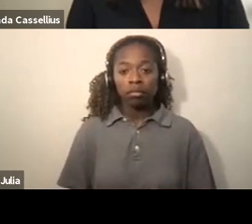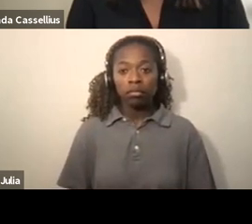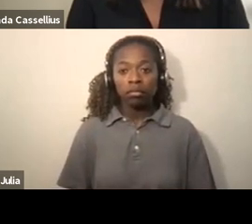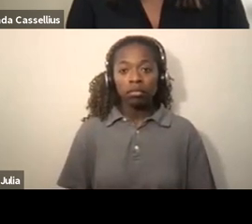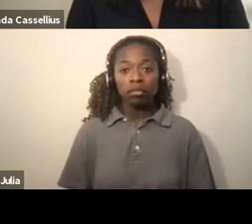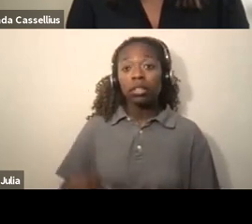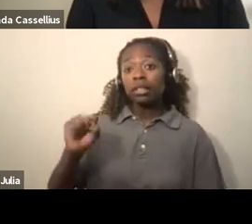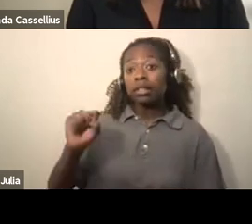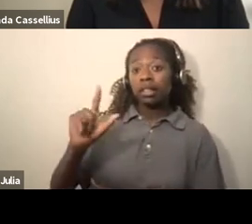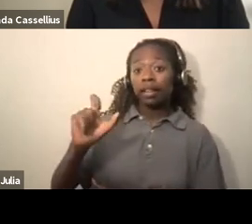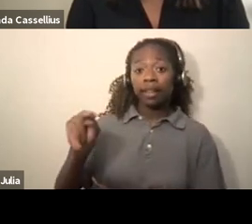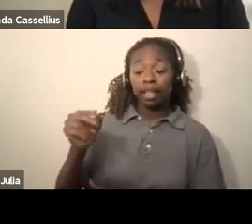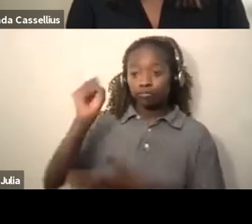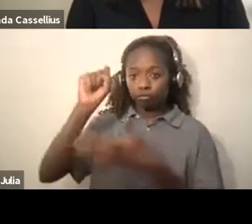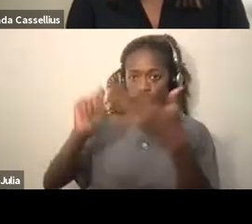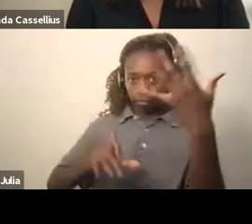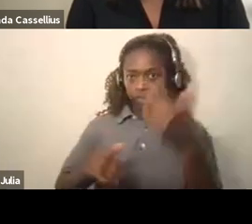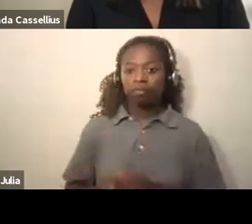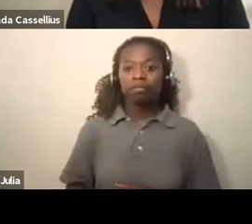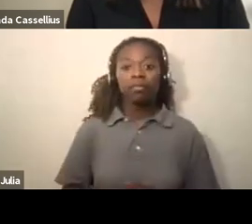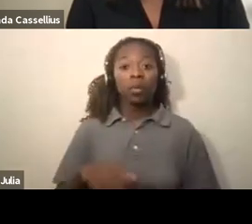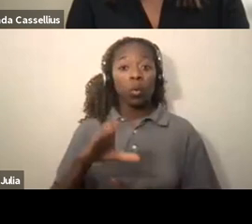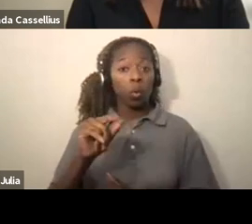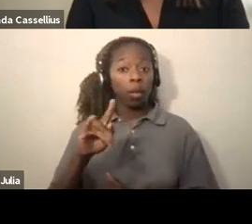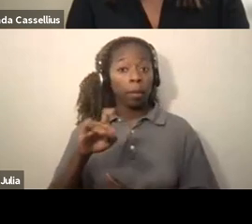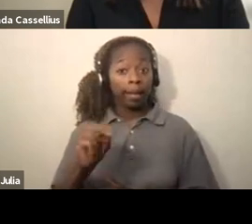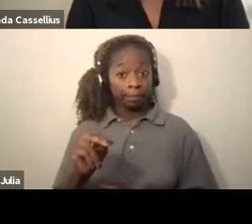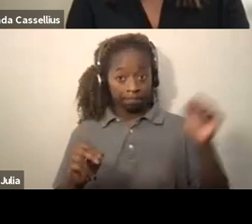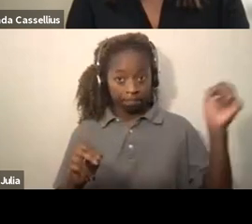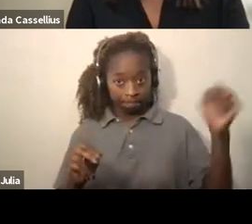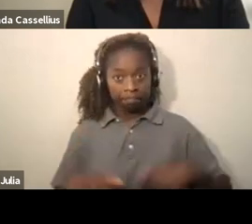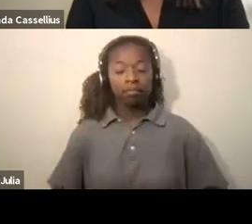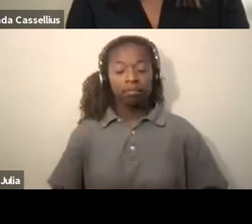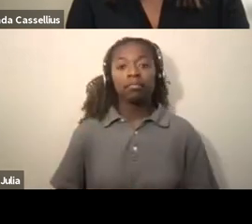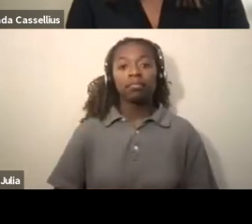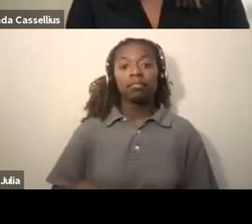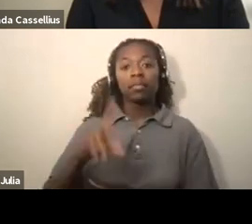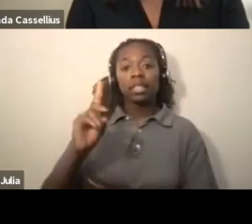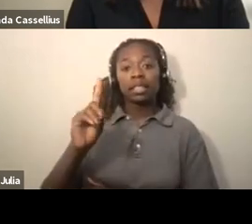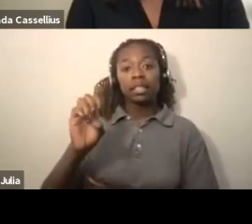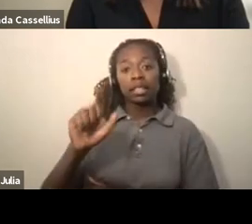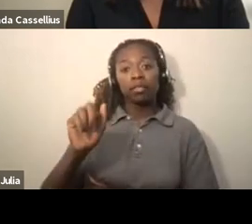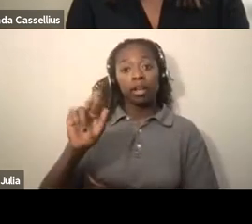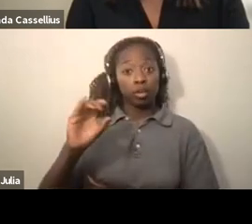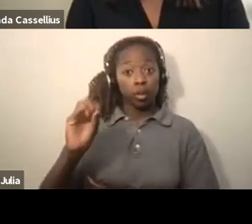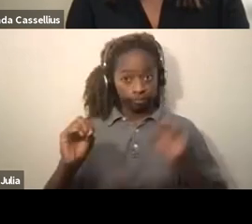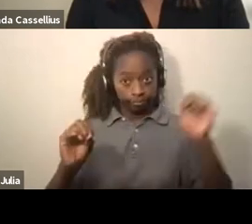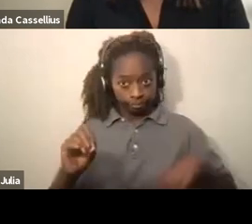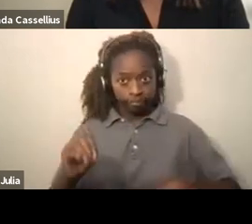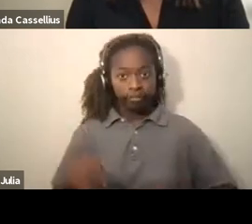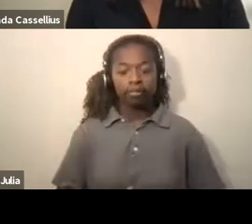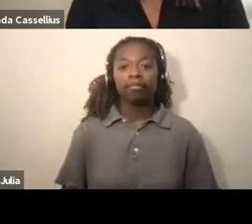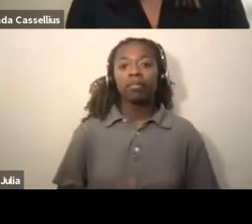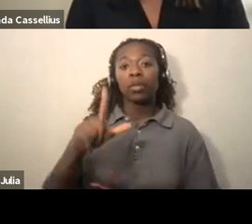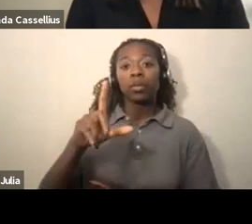ms sullivan please call the role dr coleman yeah mr de arujo yes miss